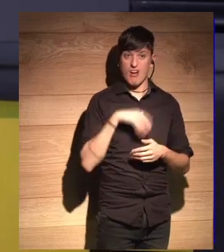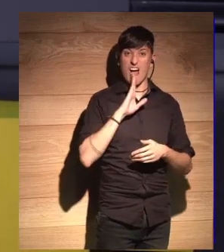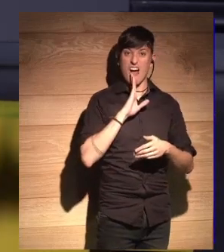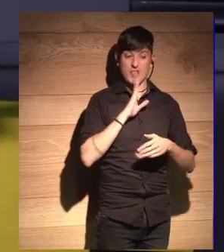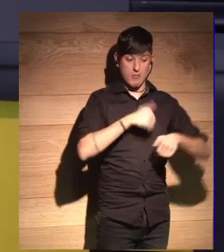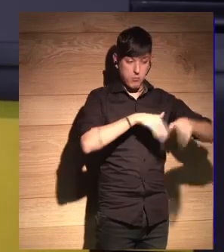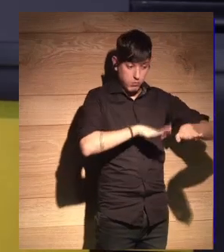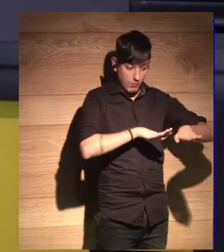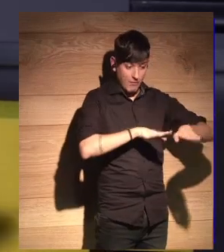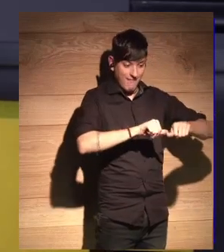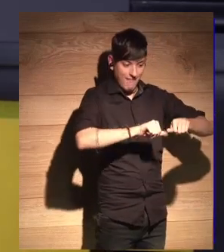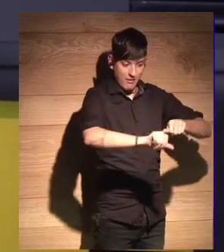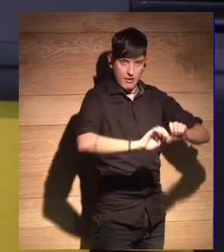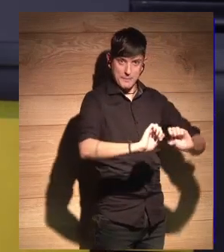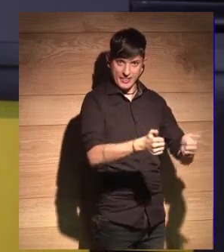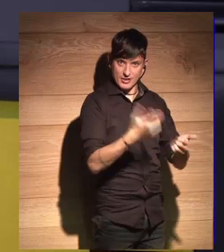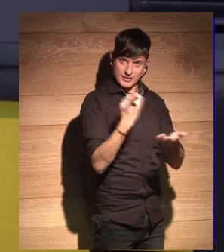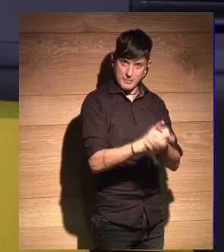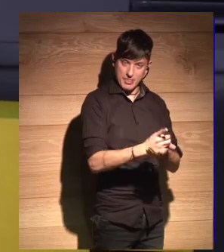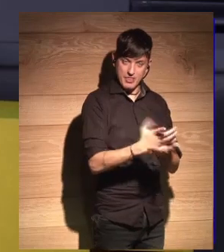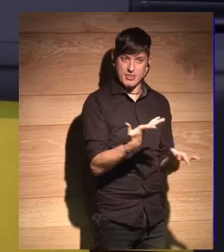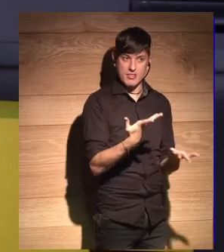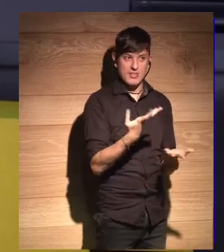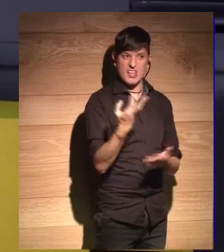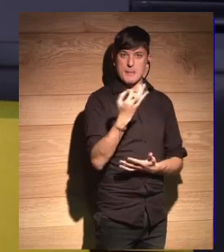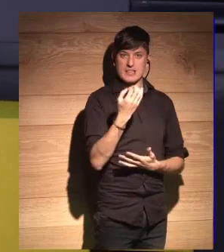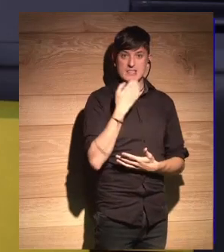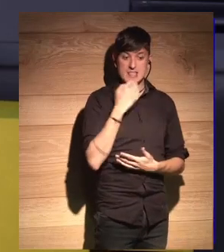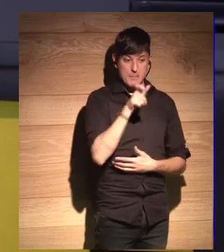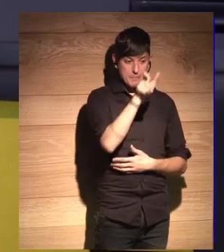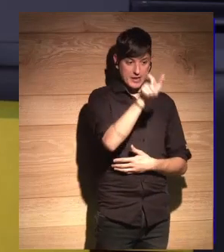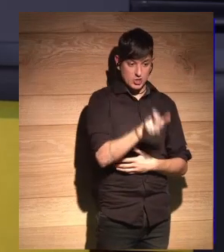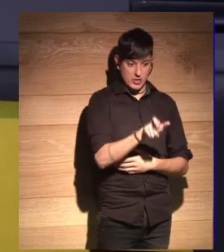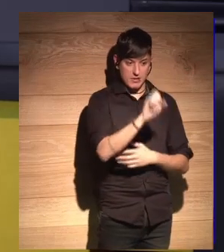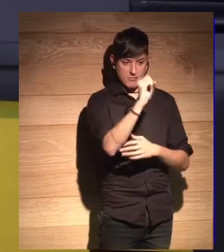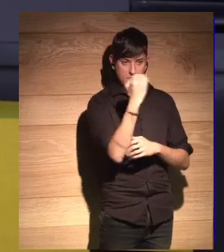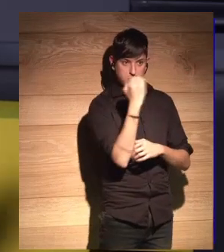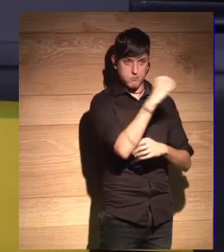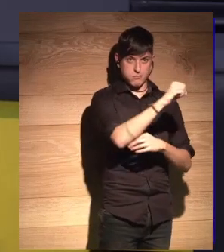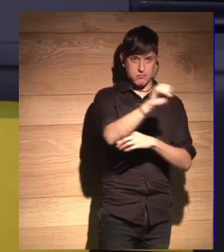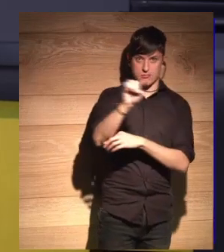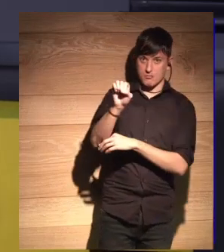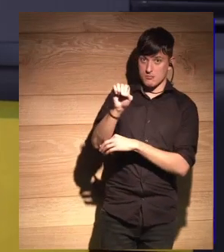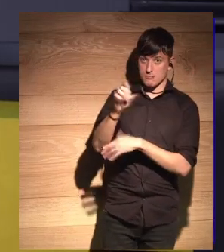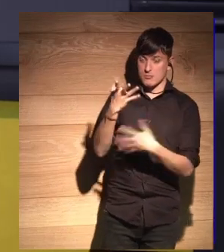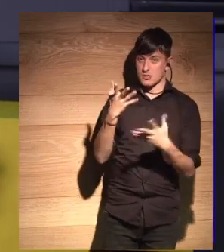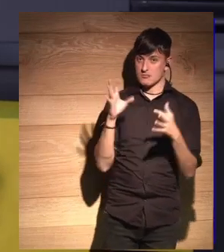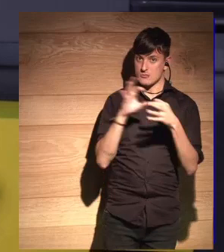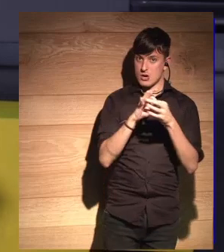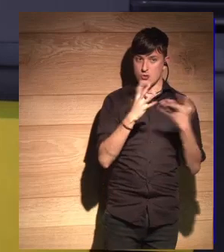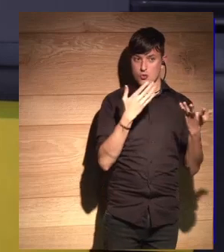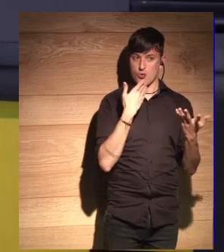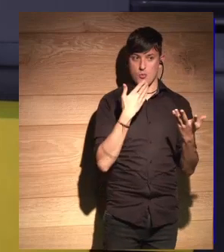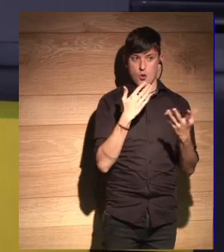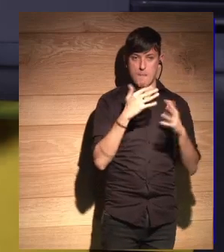new character was turned around, and what if it was a projection that was more about an emotional landscape that wasn't really a